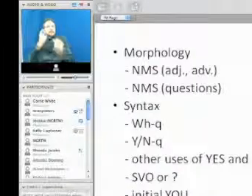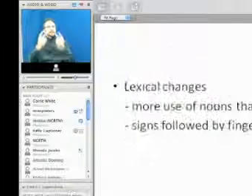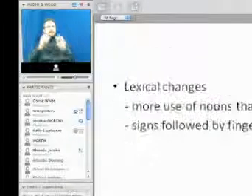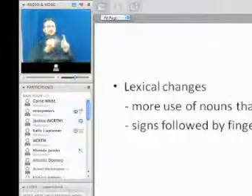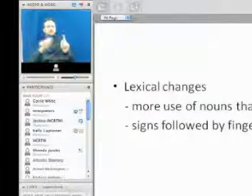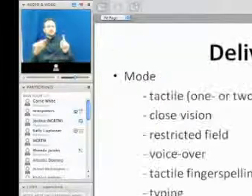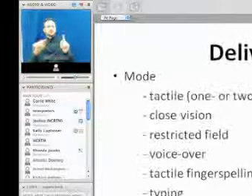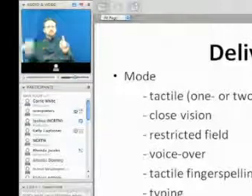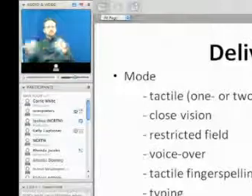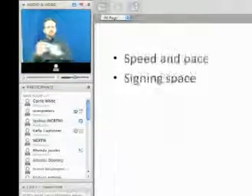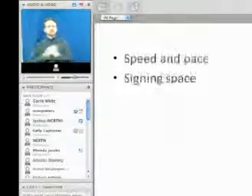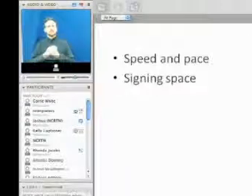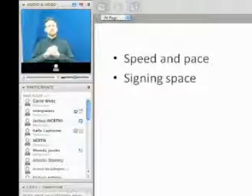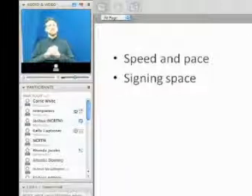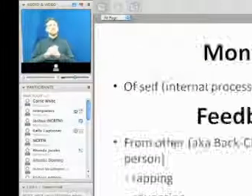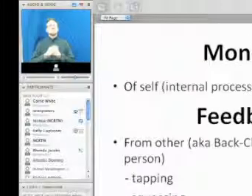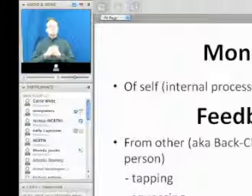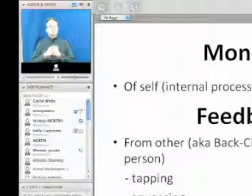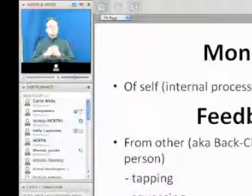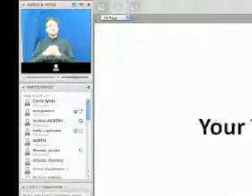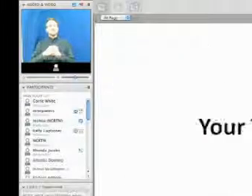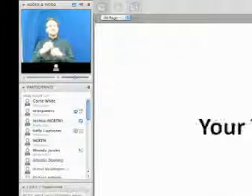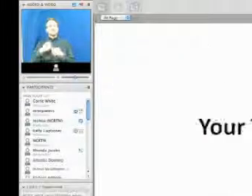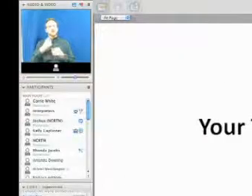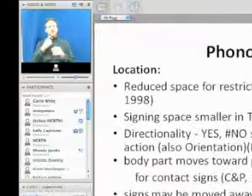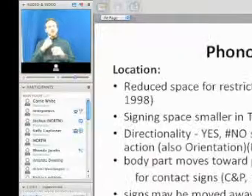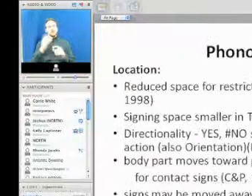fast forward on the slides here a minute.